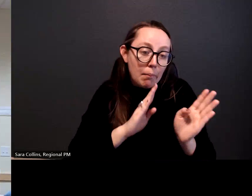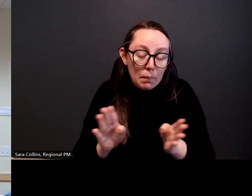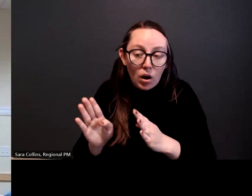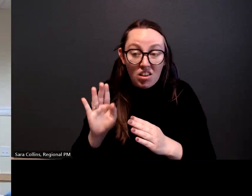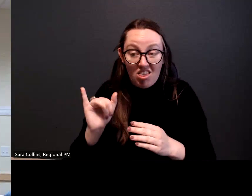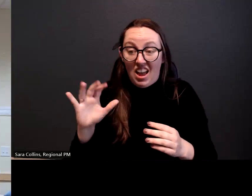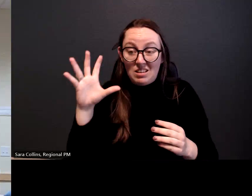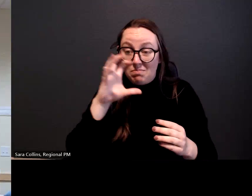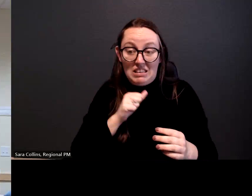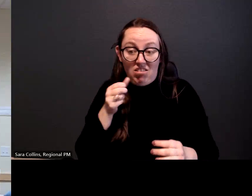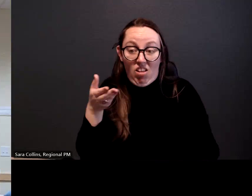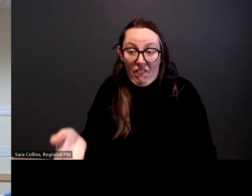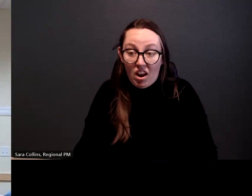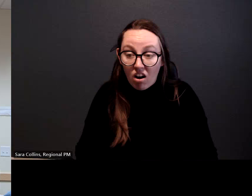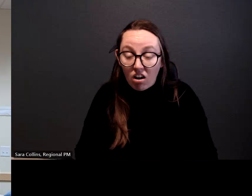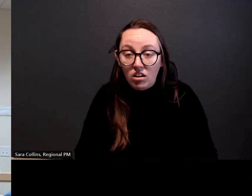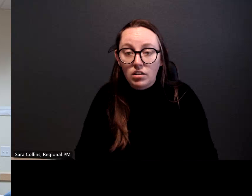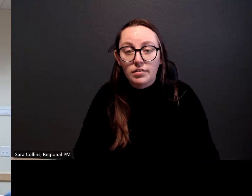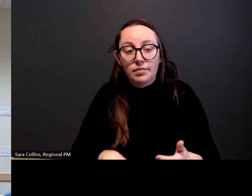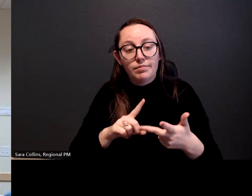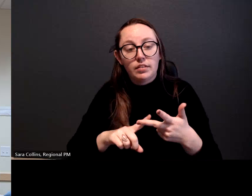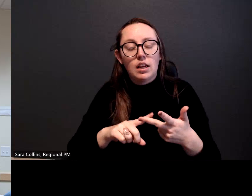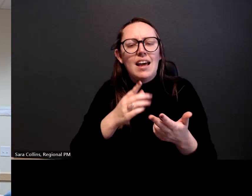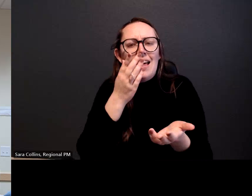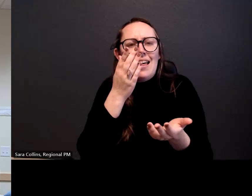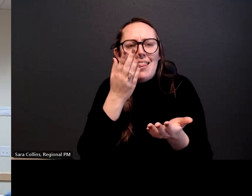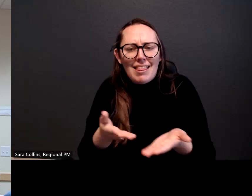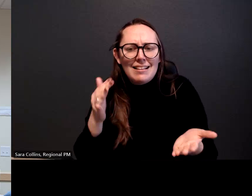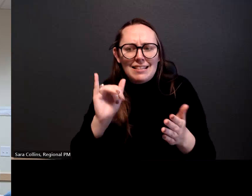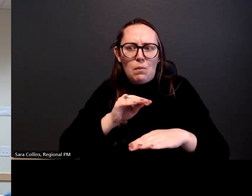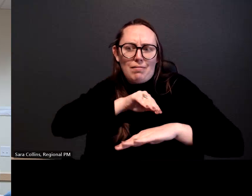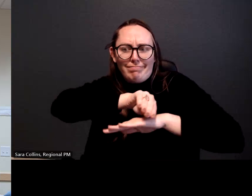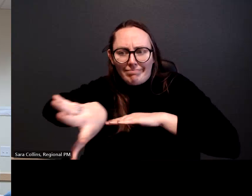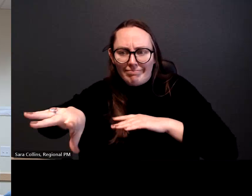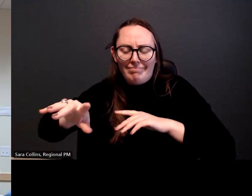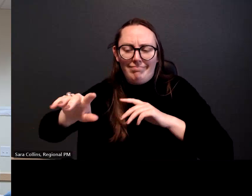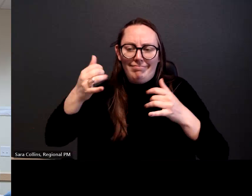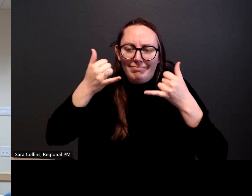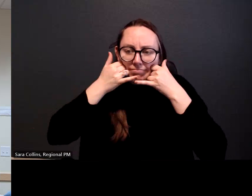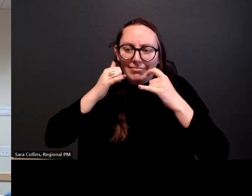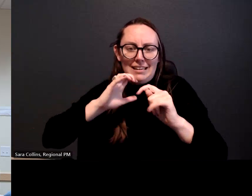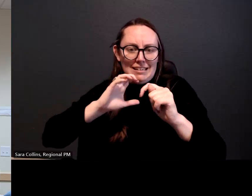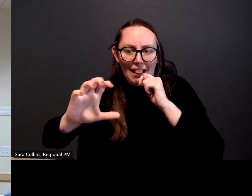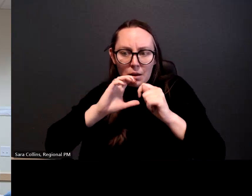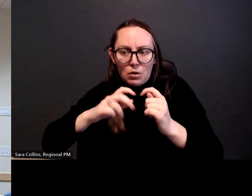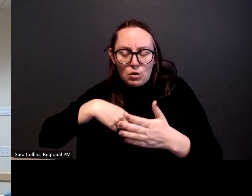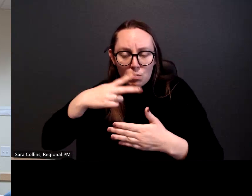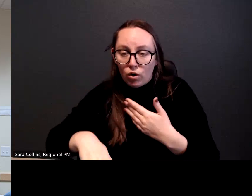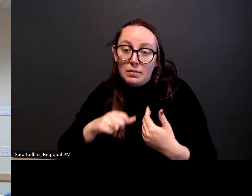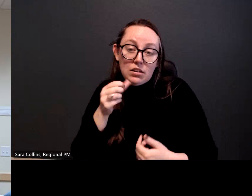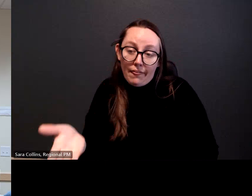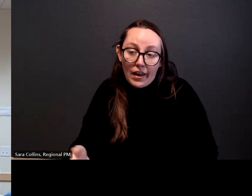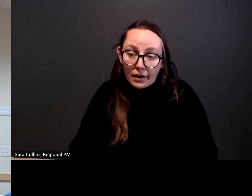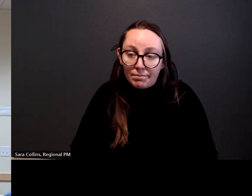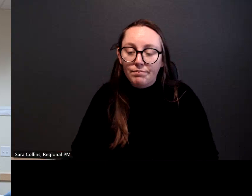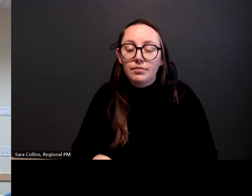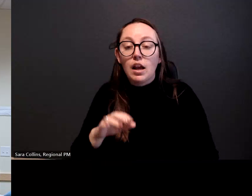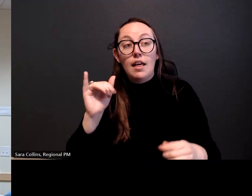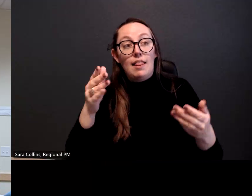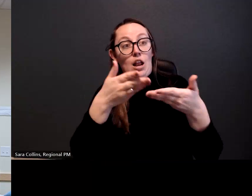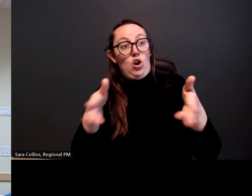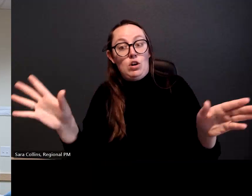affect state telecommunications policy programs, that's not in here. The overview shall include economic demographic forecasts sufficient to